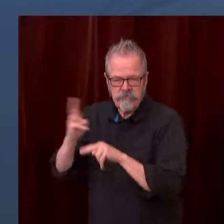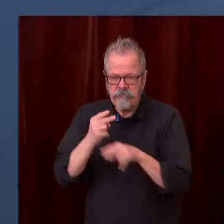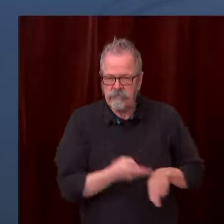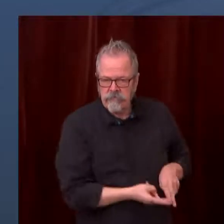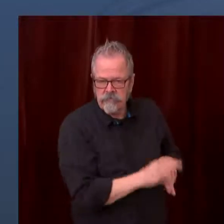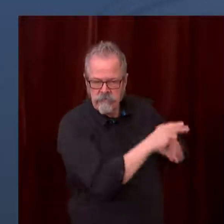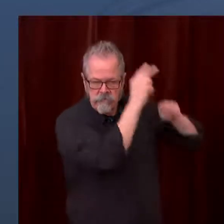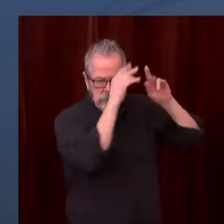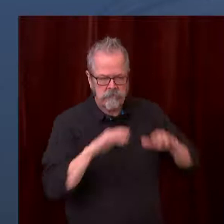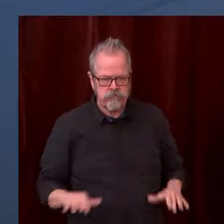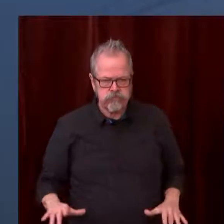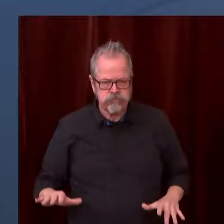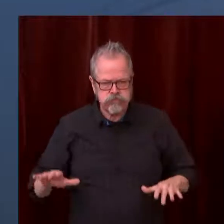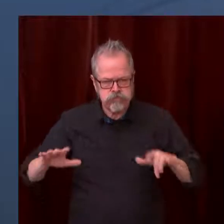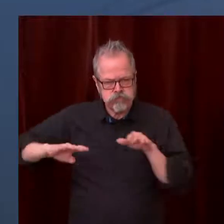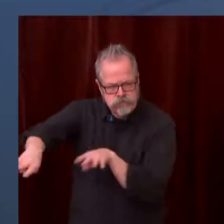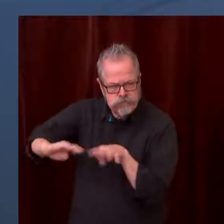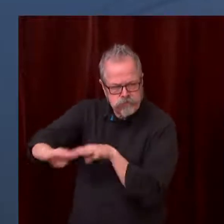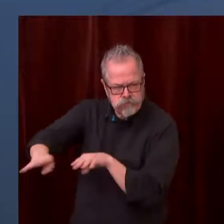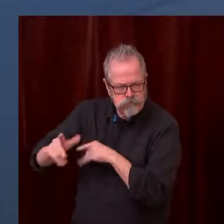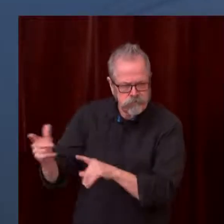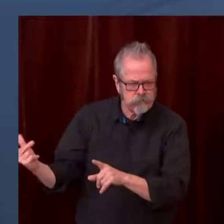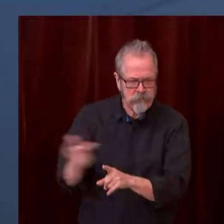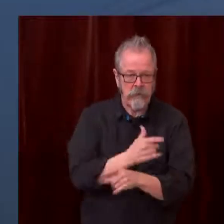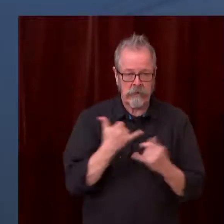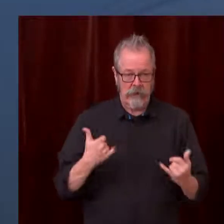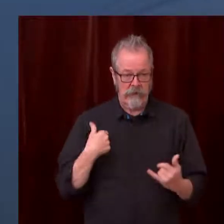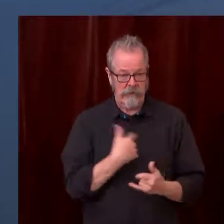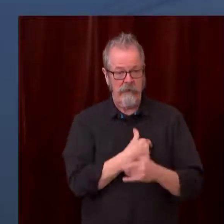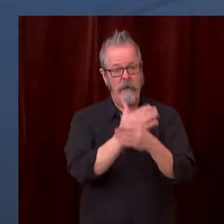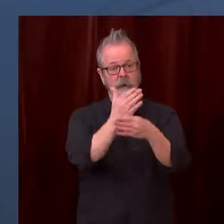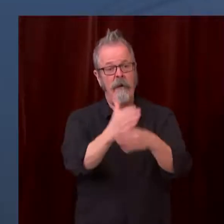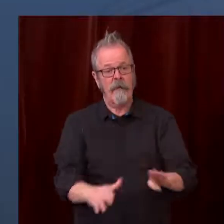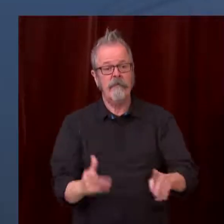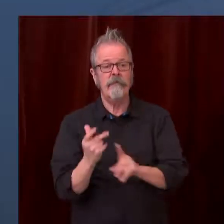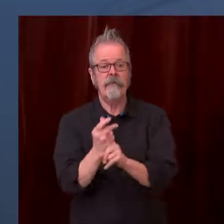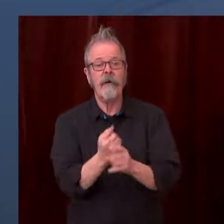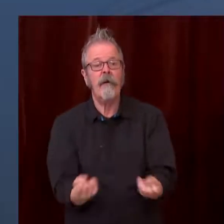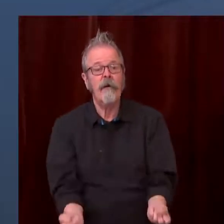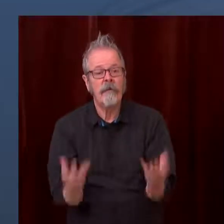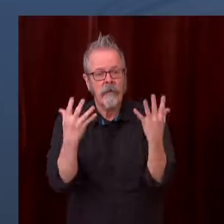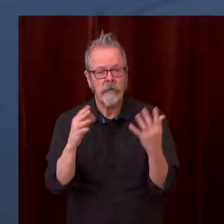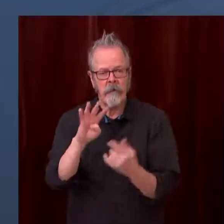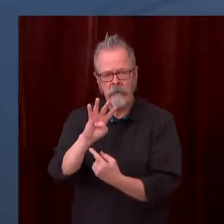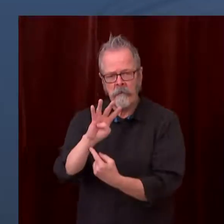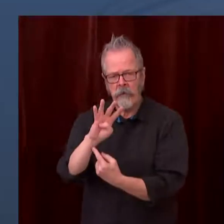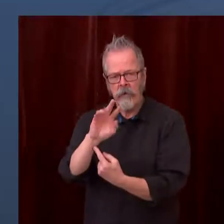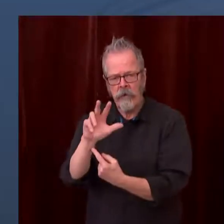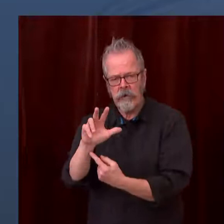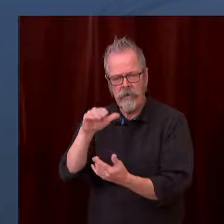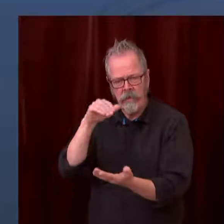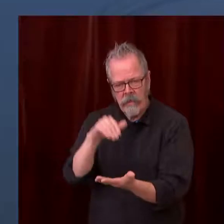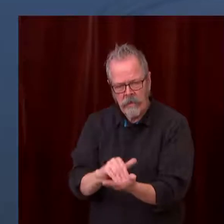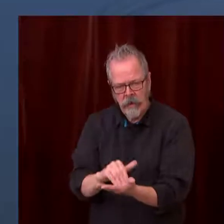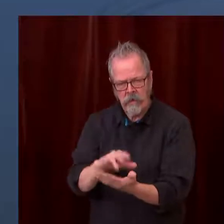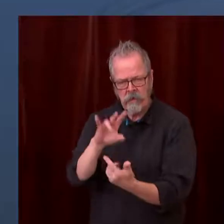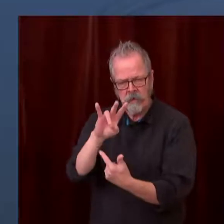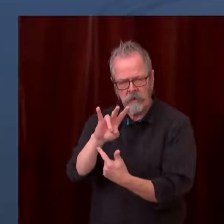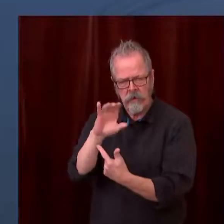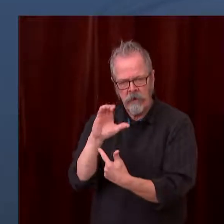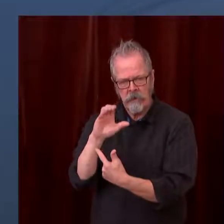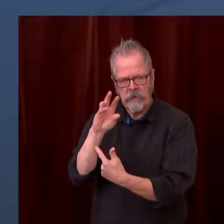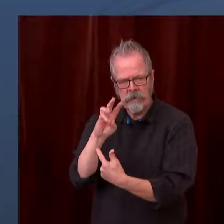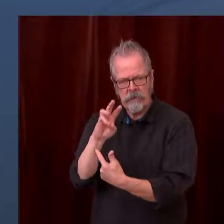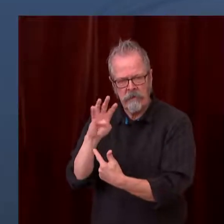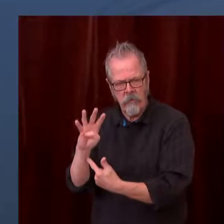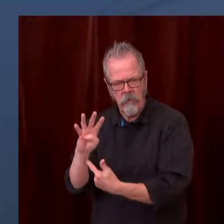43,764 doses every day. More than 1.7 million doses have been administered in the state of Washington. And we've had